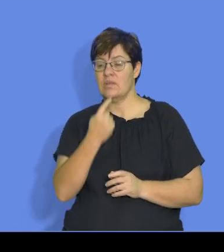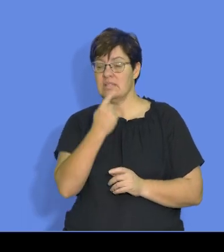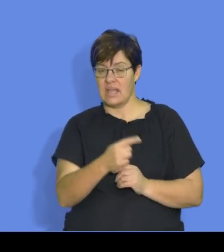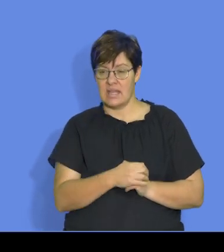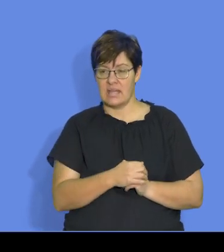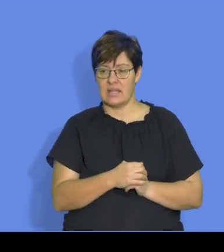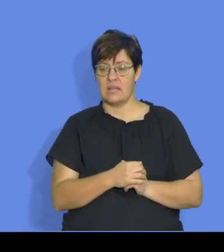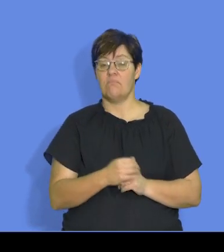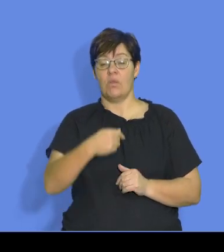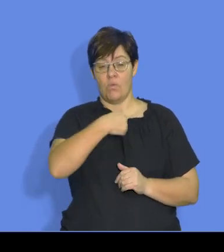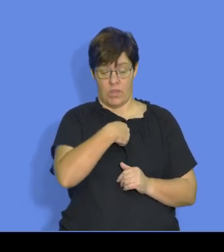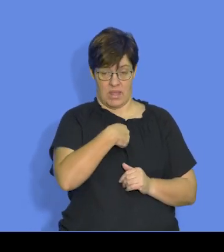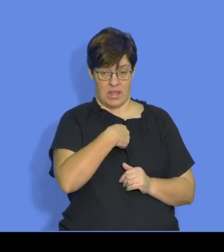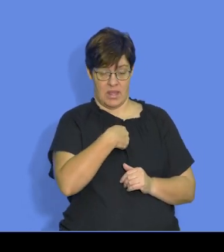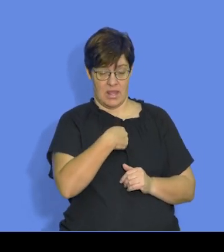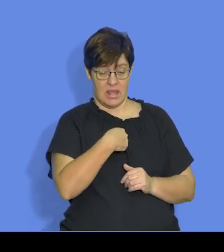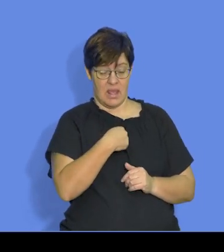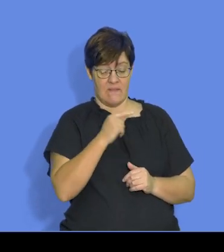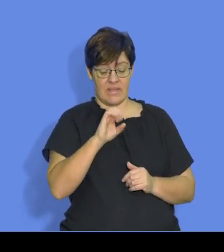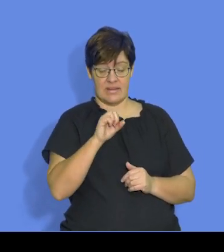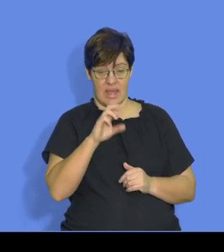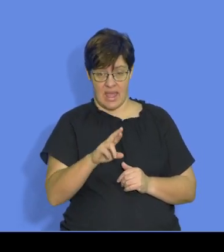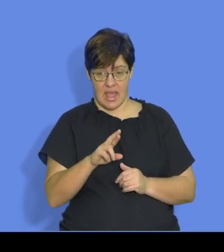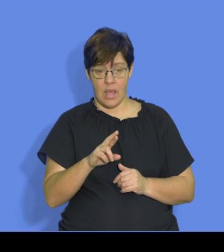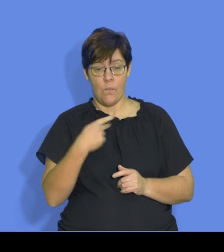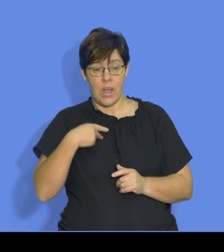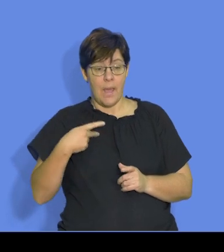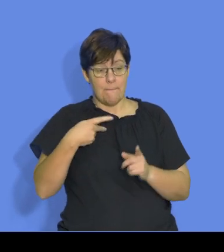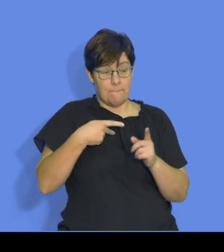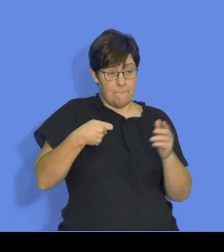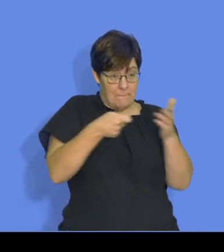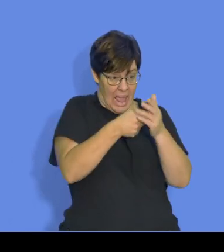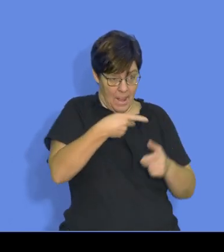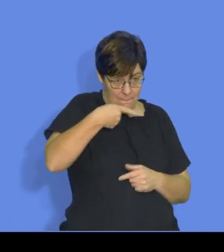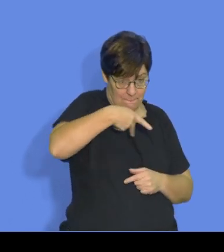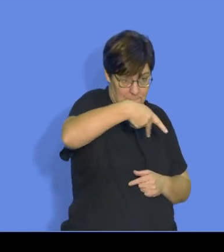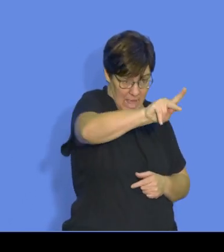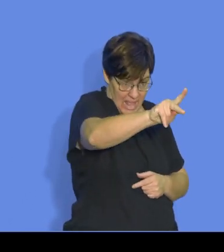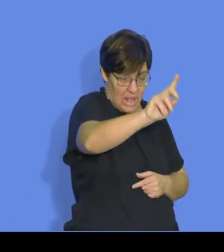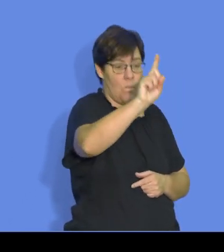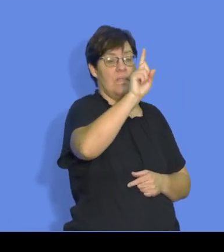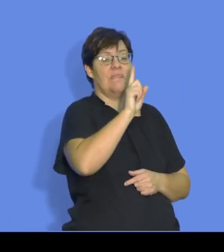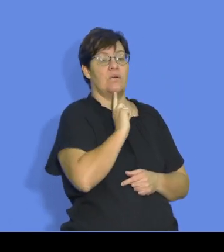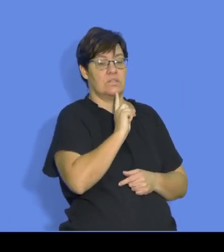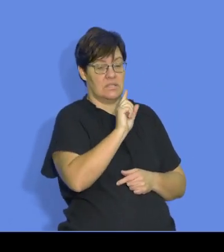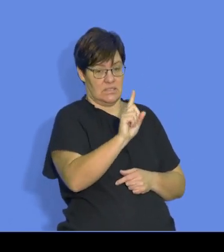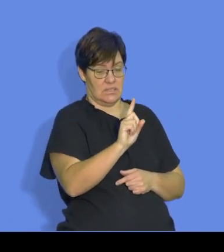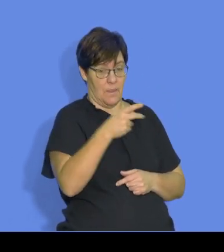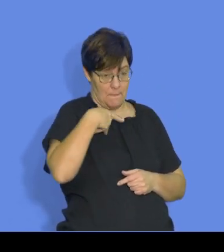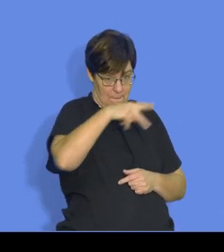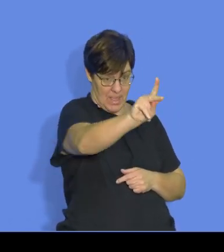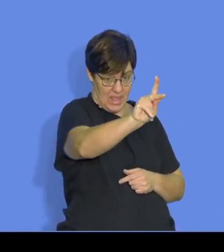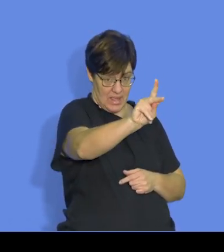when we as a consumer, as a VAT vendor, when we bought the goods, we paid 1,000 Rand for those goods.